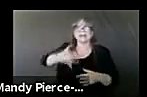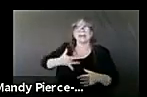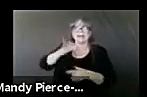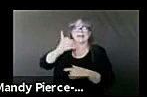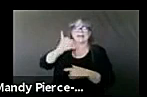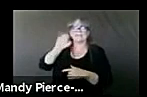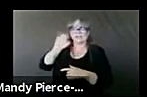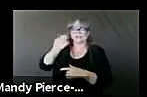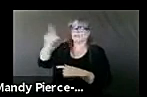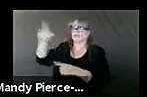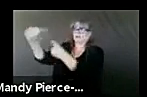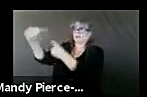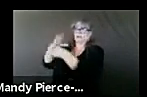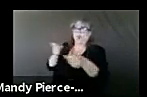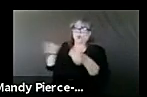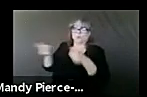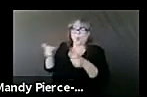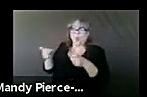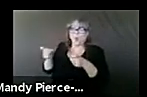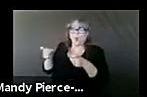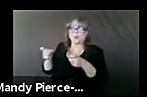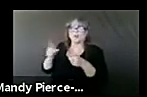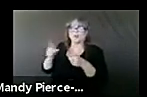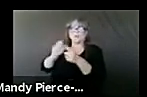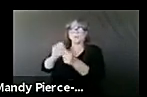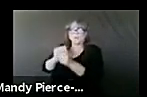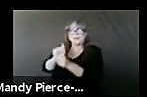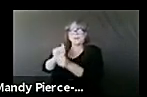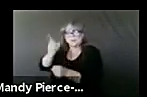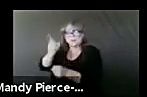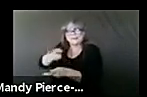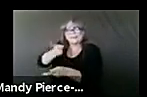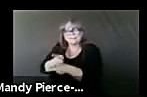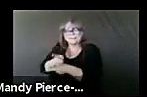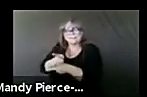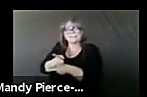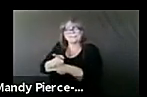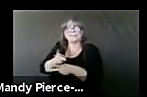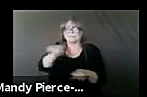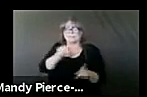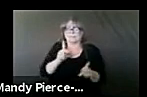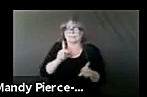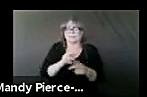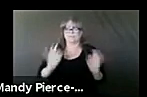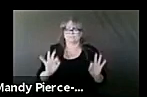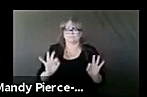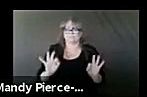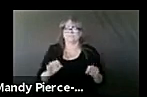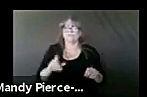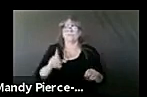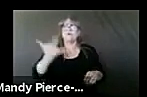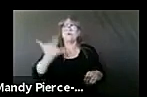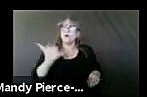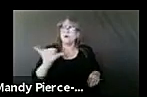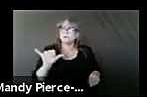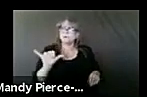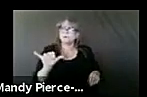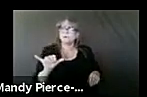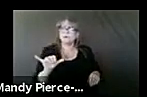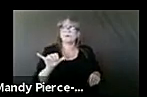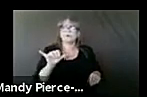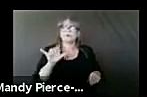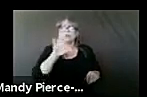comes to their practices. We've also looked up over the last 3 years for any of the facilities that may have been